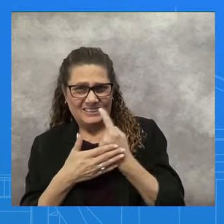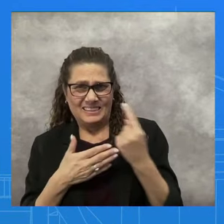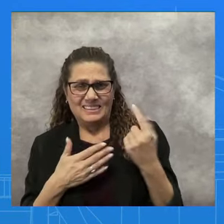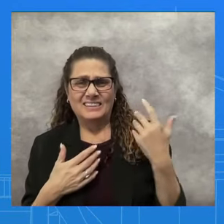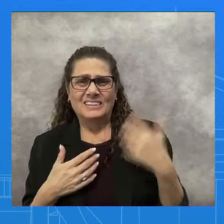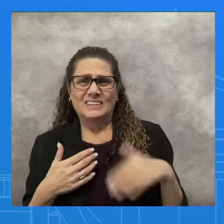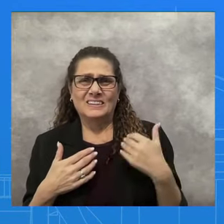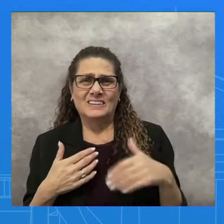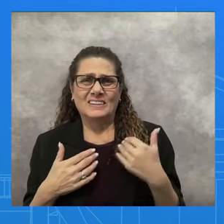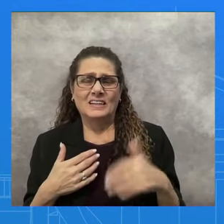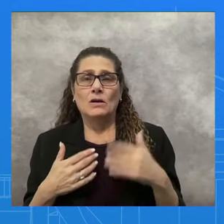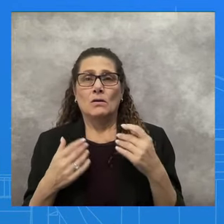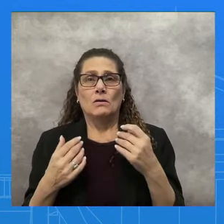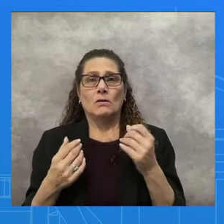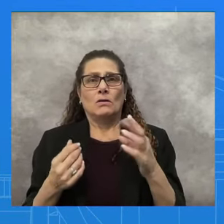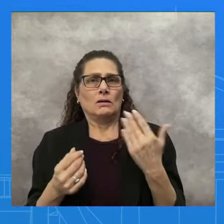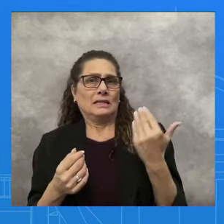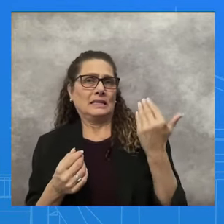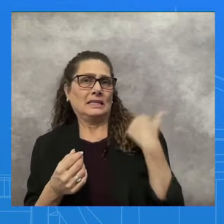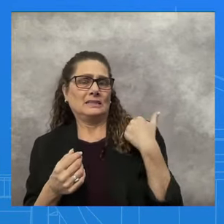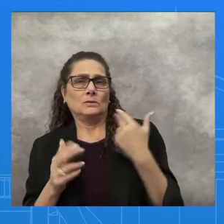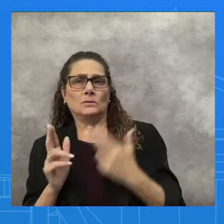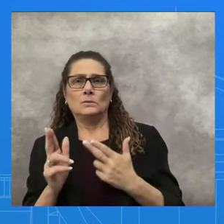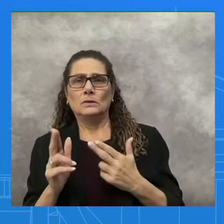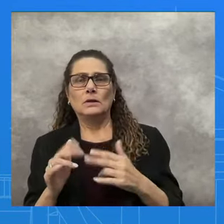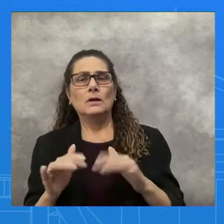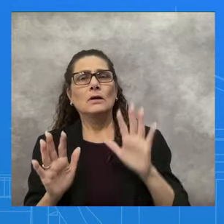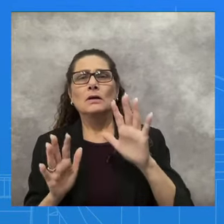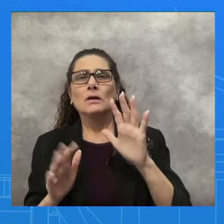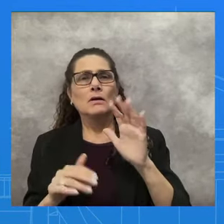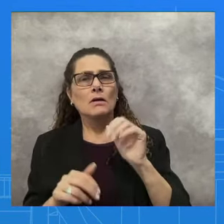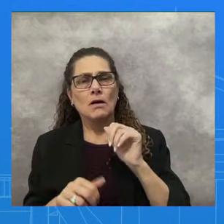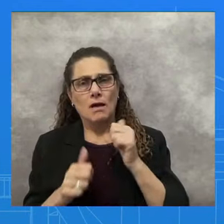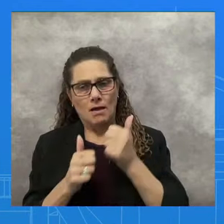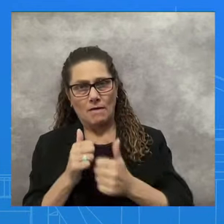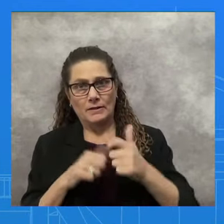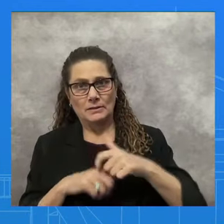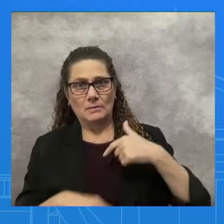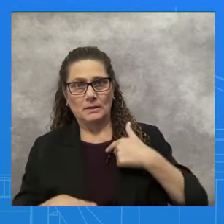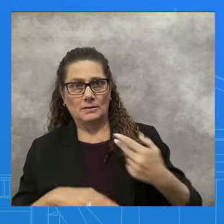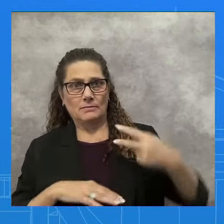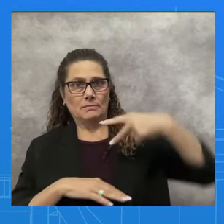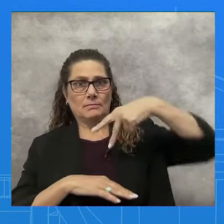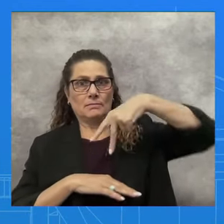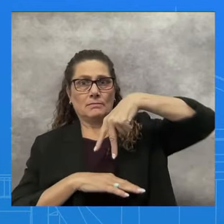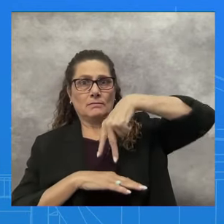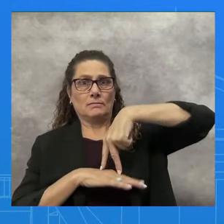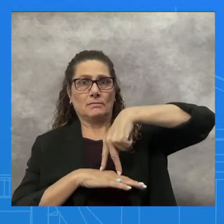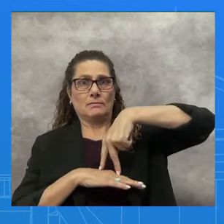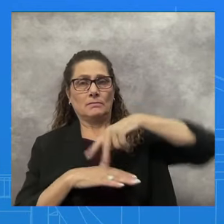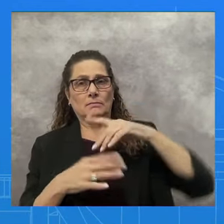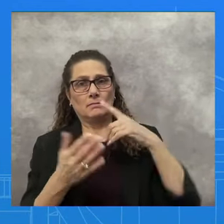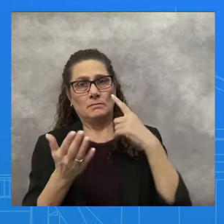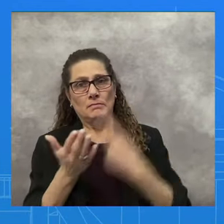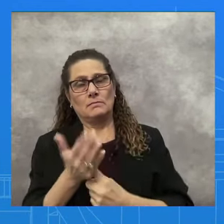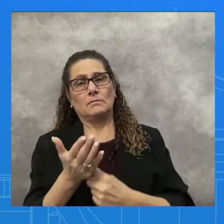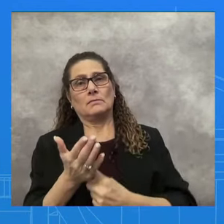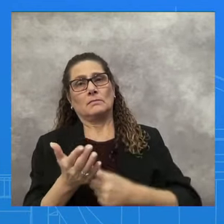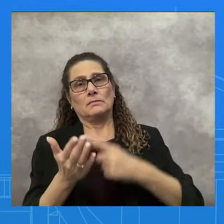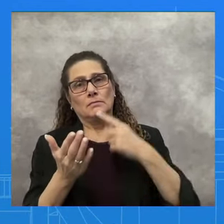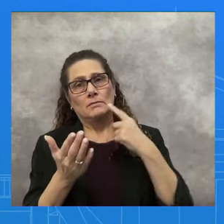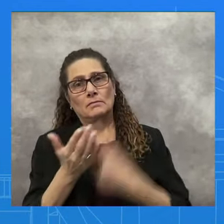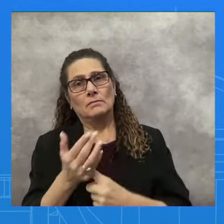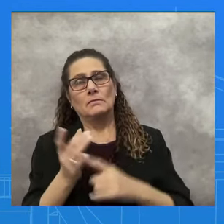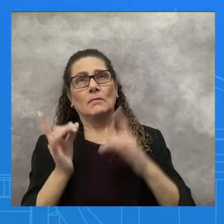And every time I'm at the podium, every time I talk about this, these devastating events, I talk about what the president has